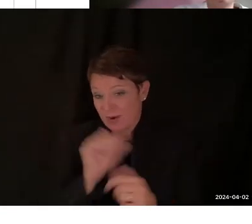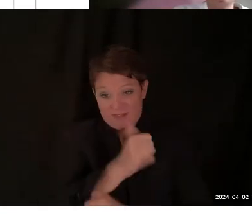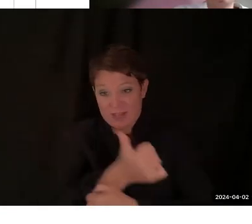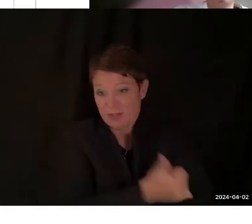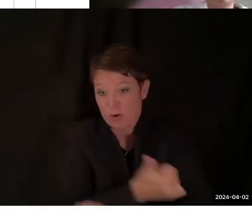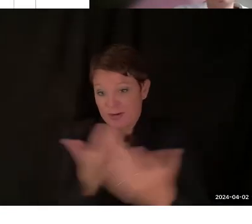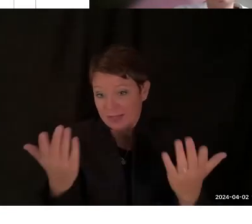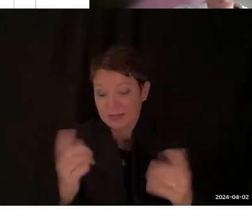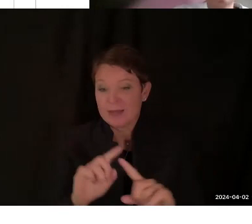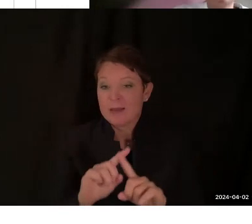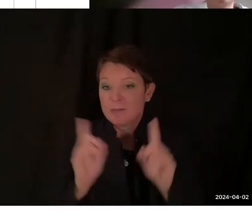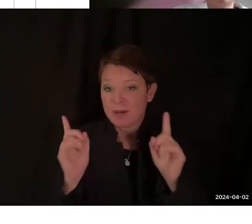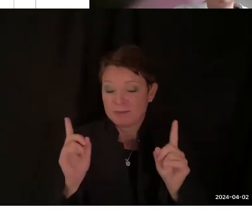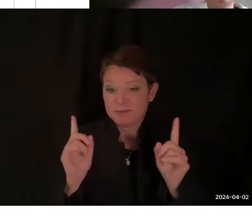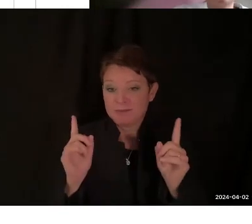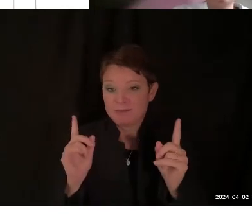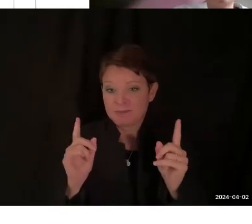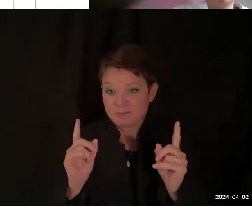But